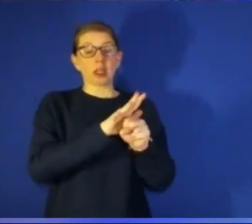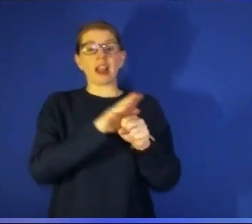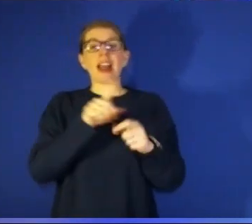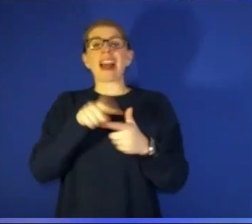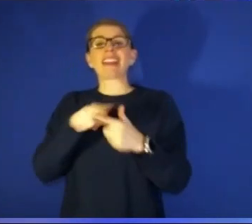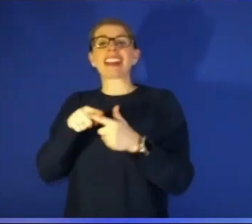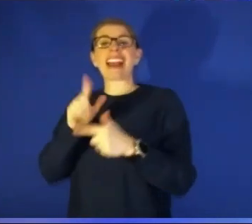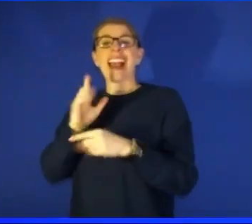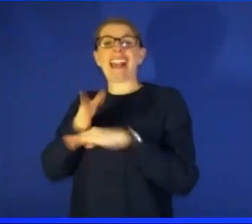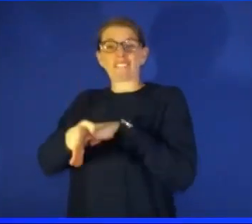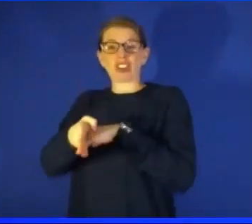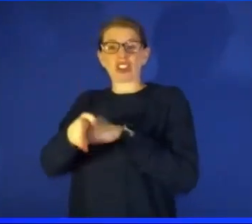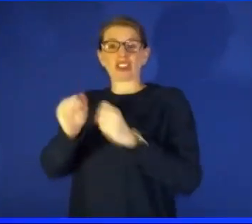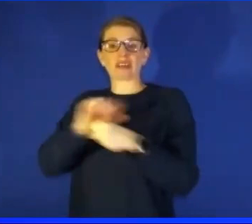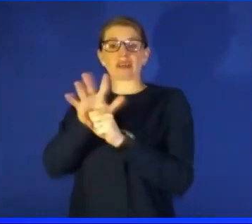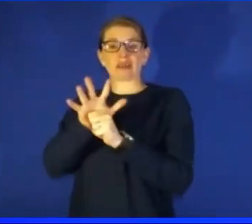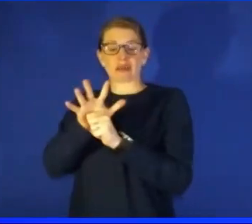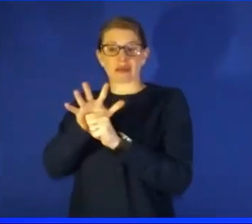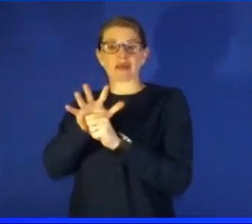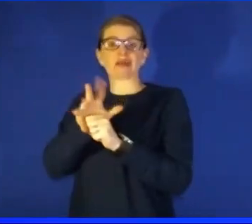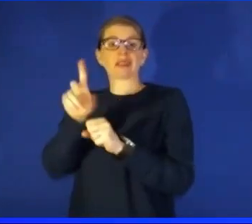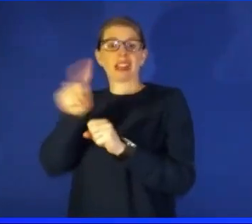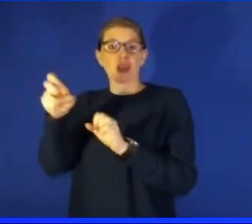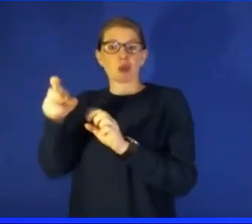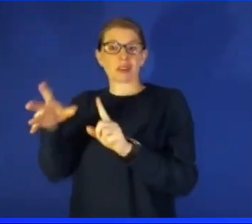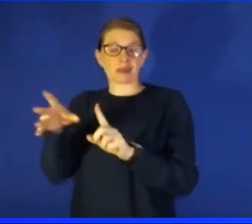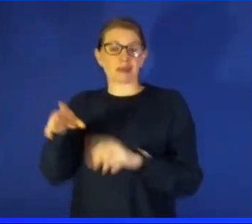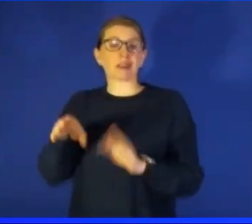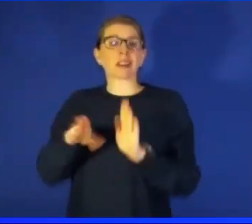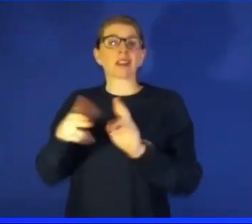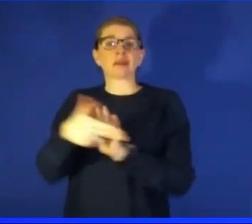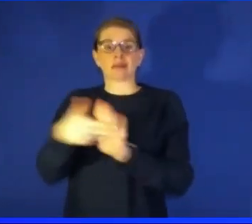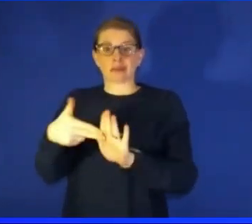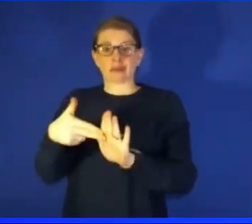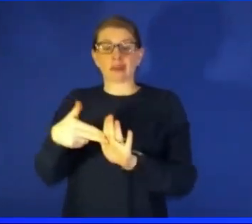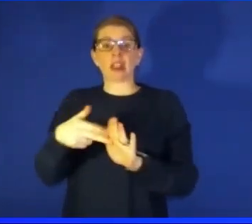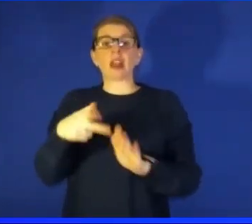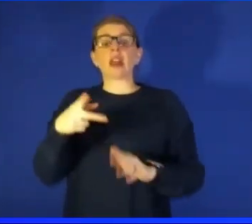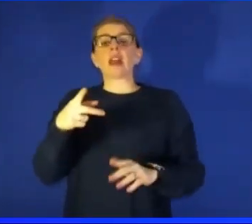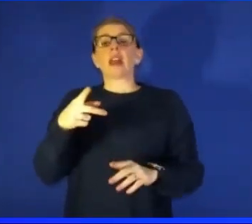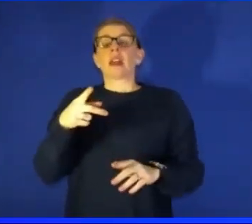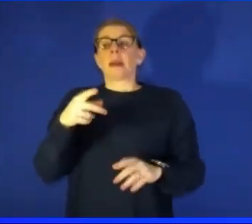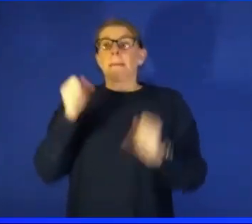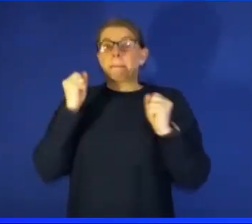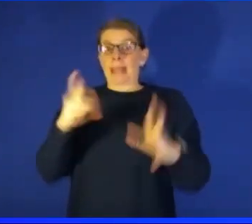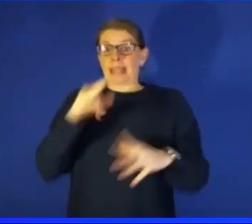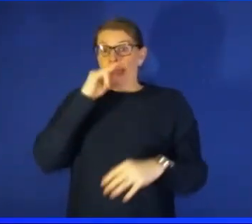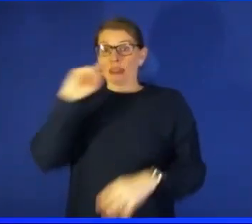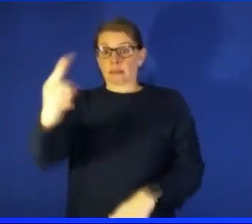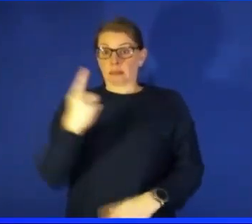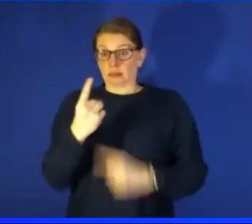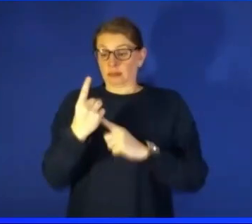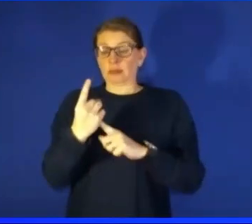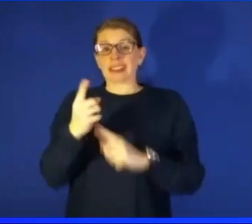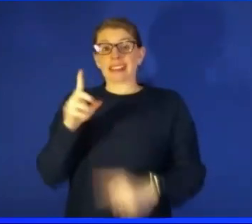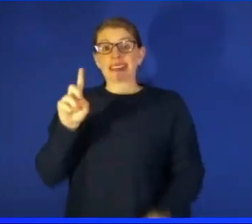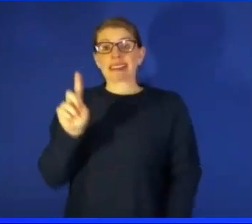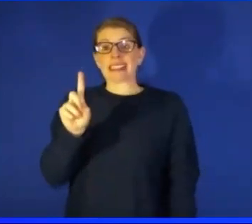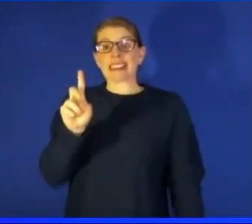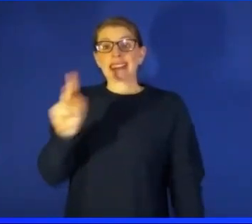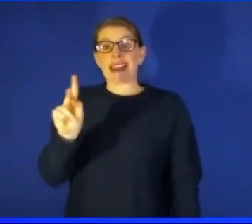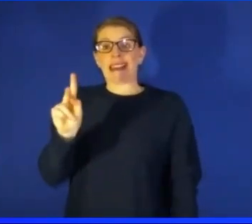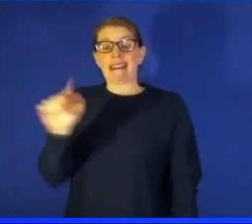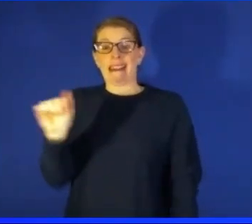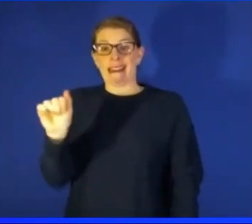that. Yeah, so we're seeing about half of them actually coming in more seriousness with like more of a DKA, which is a serious